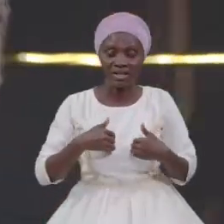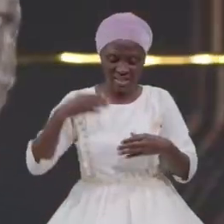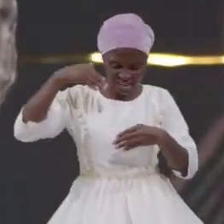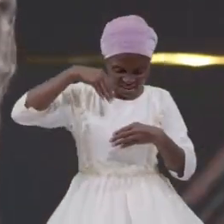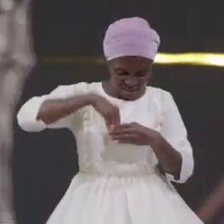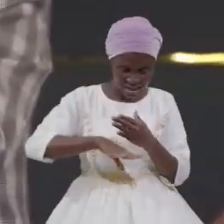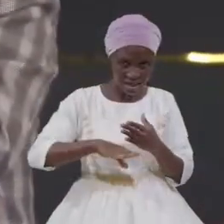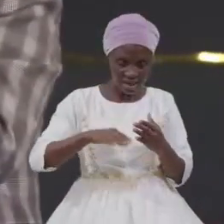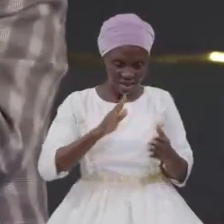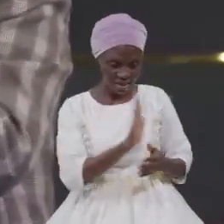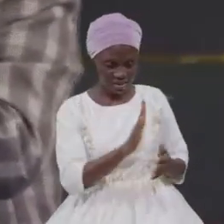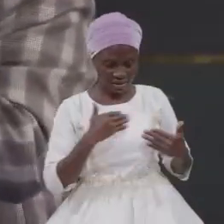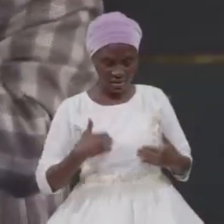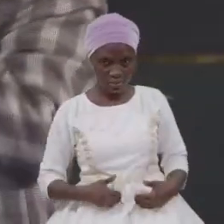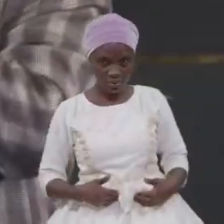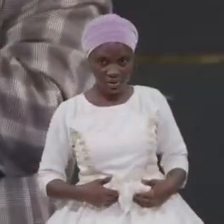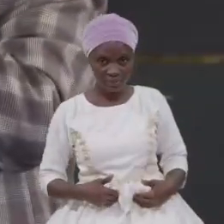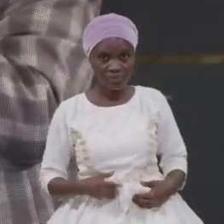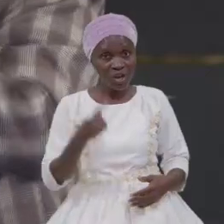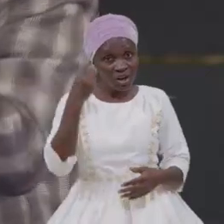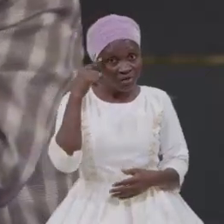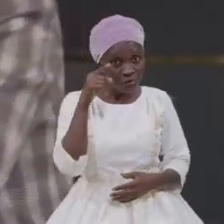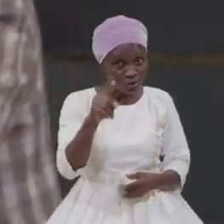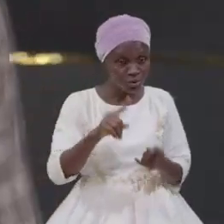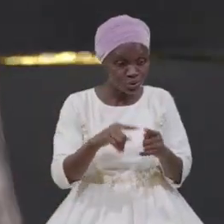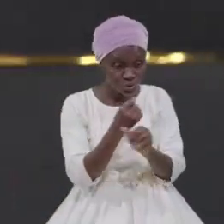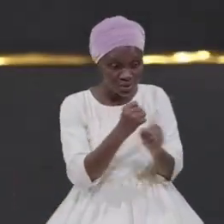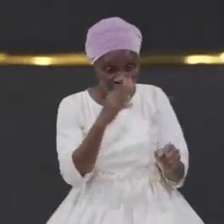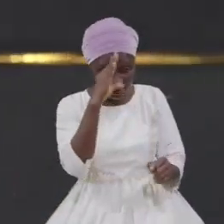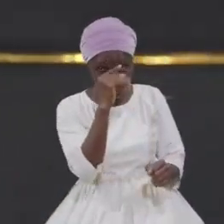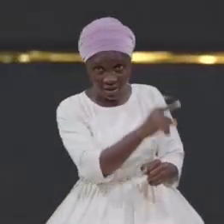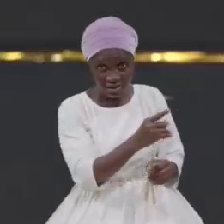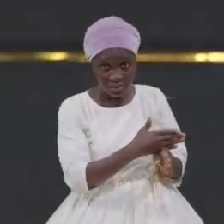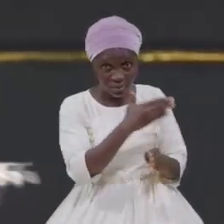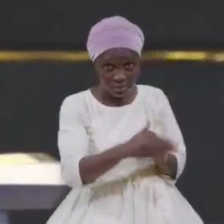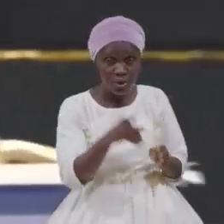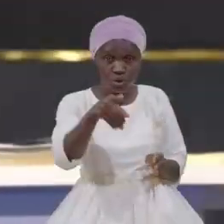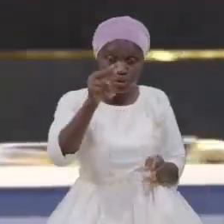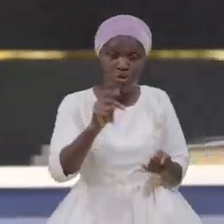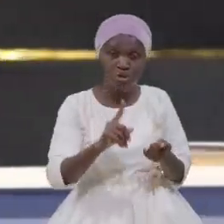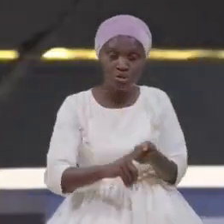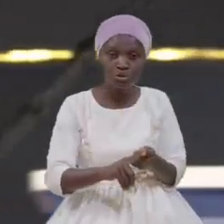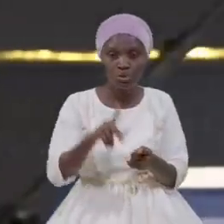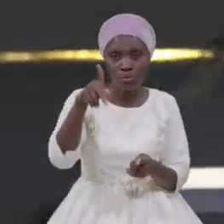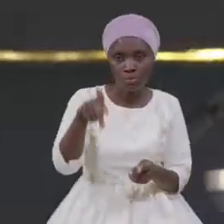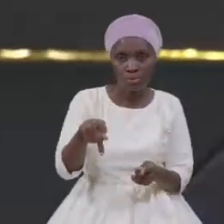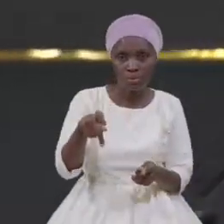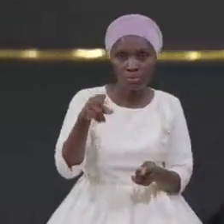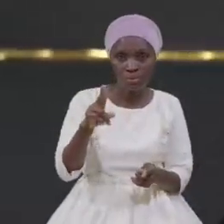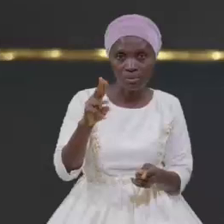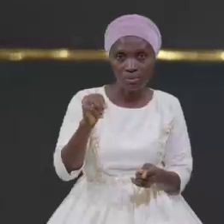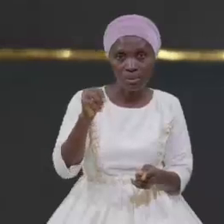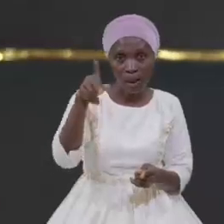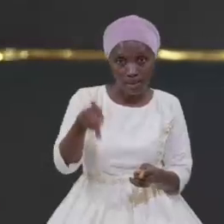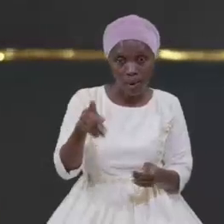For you to save him completely, you have to pump that water out. You have to find a